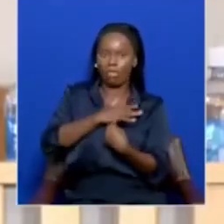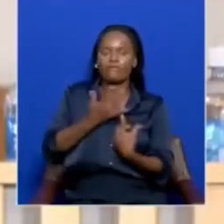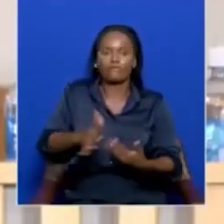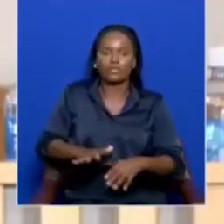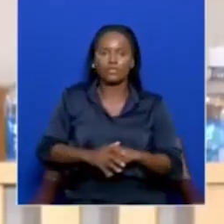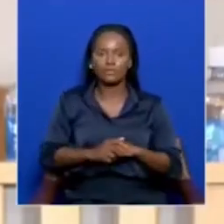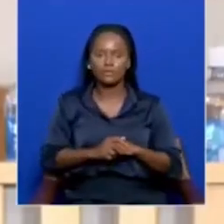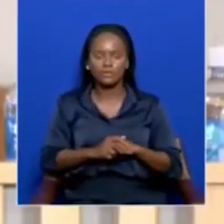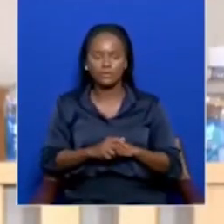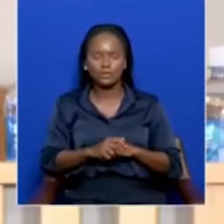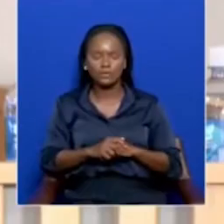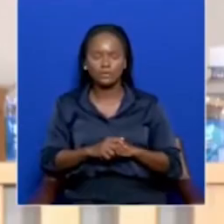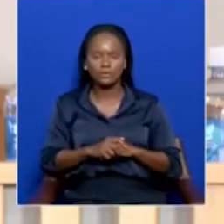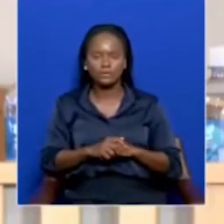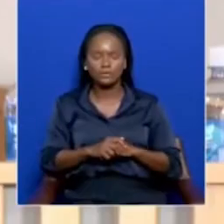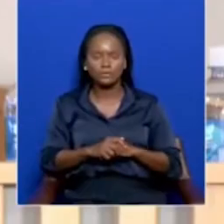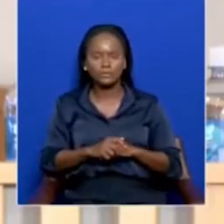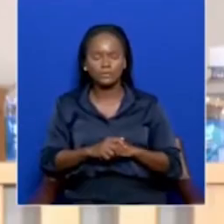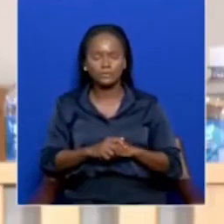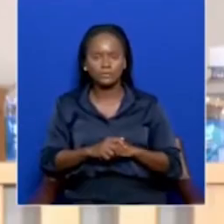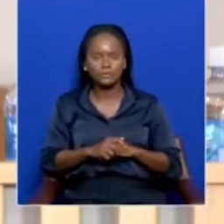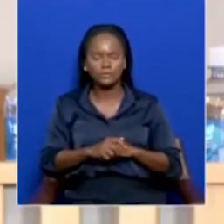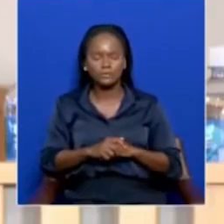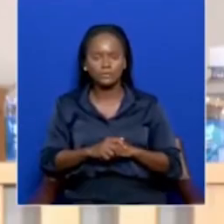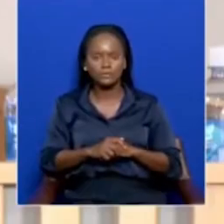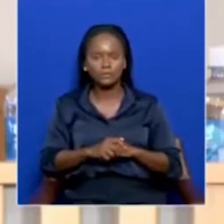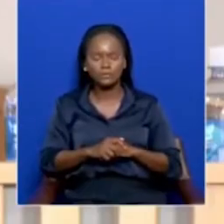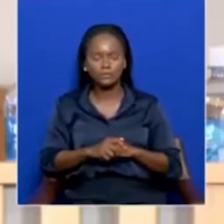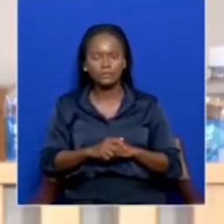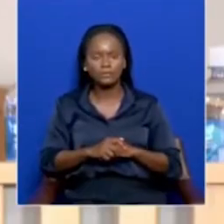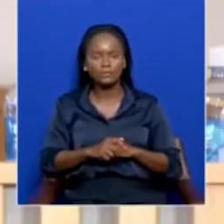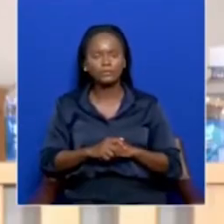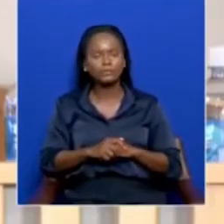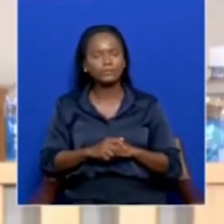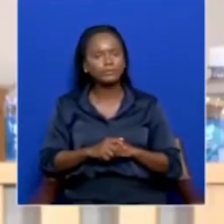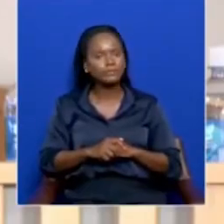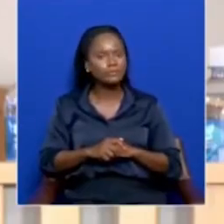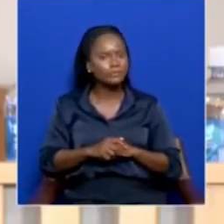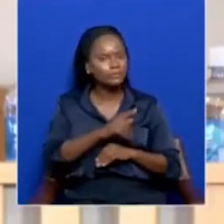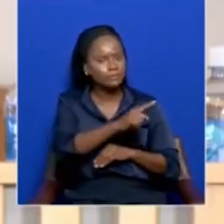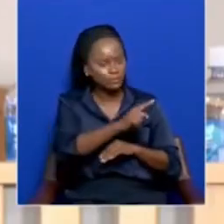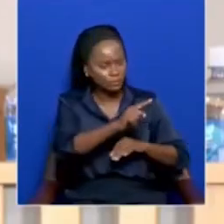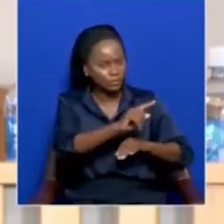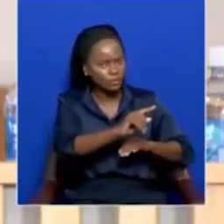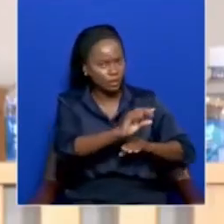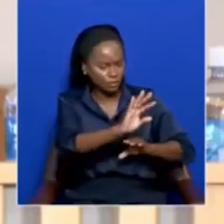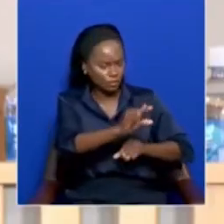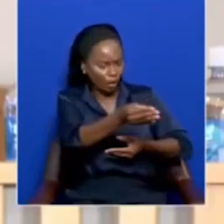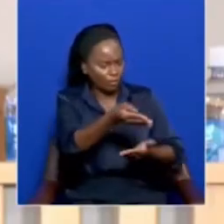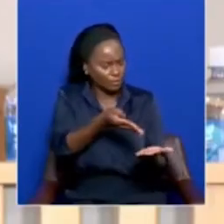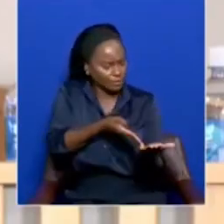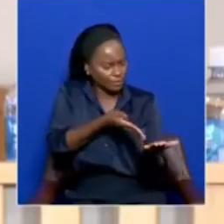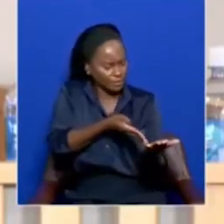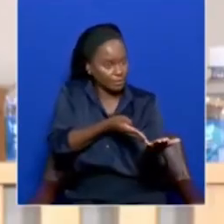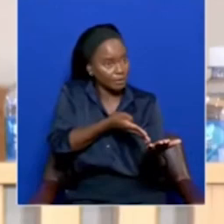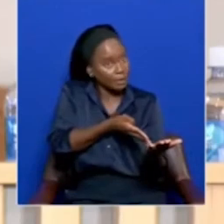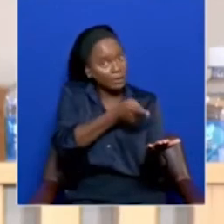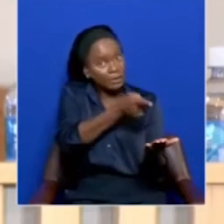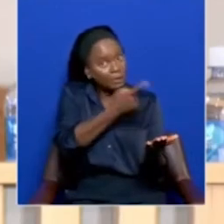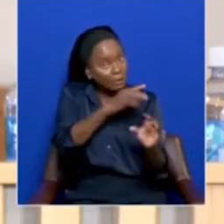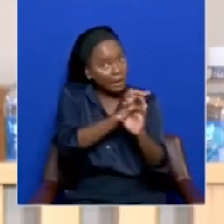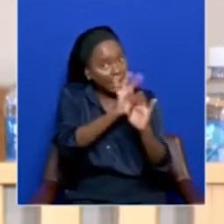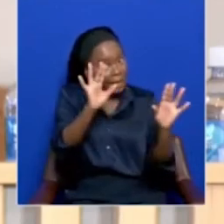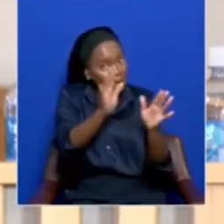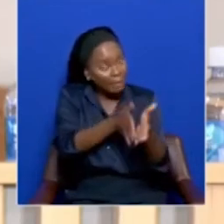you set out in this document what you required of the minister to assist you with,